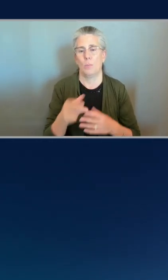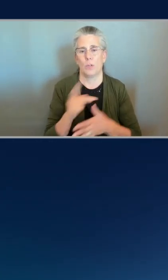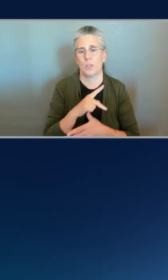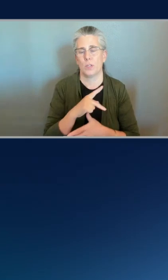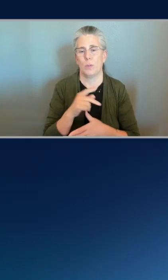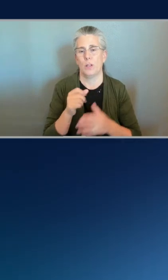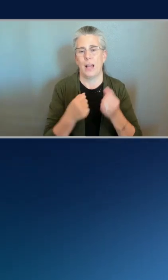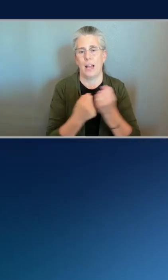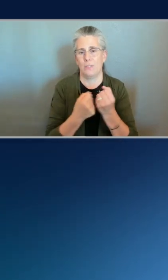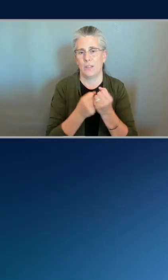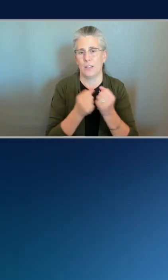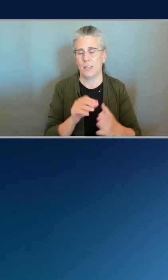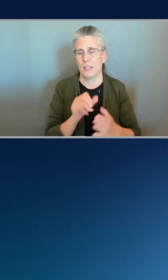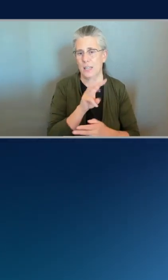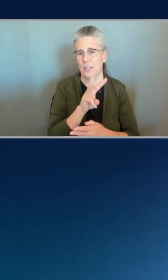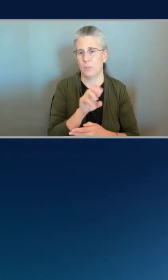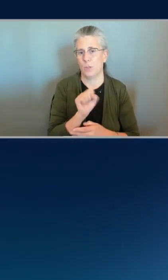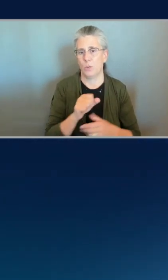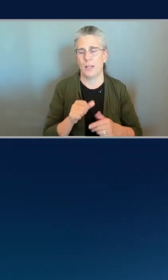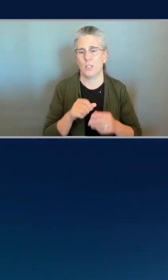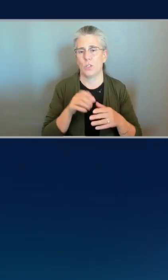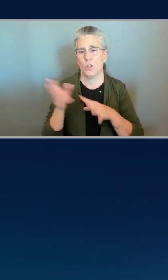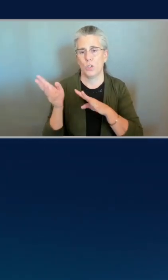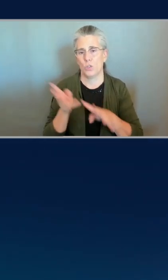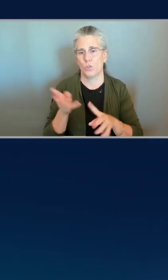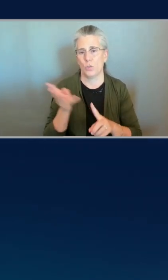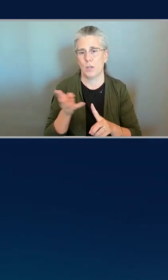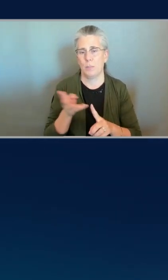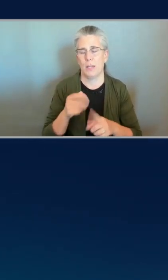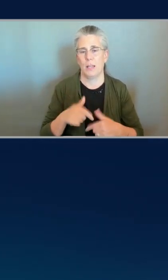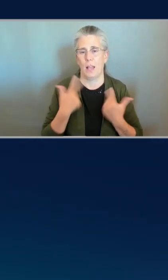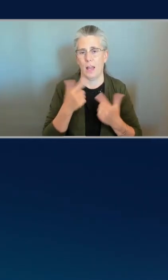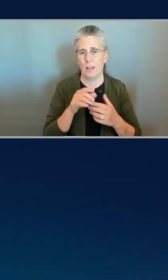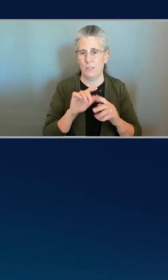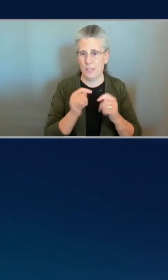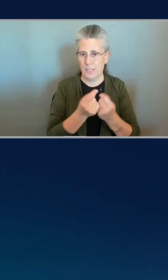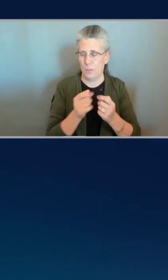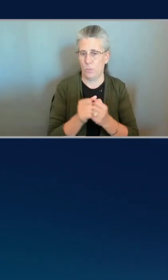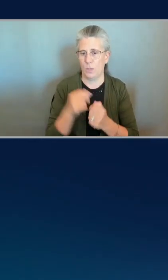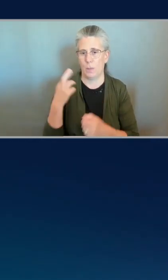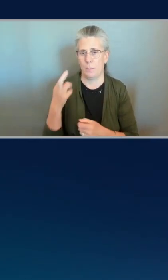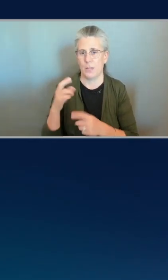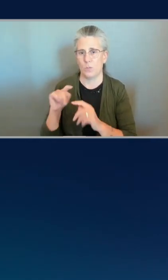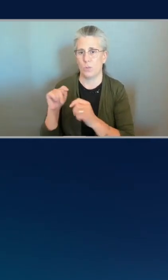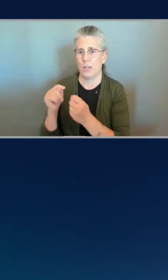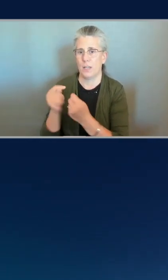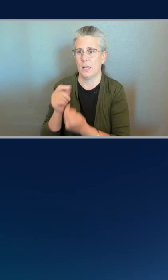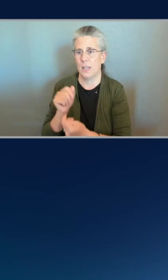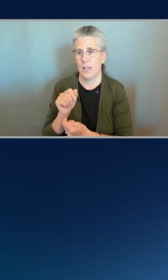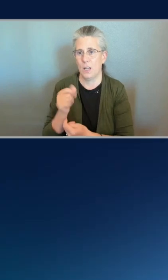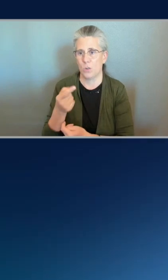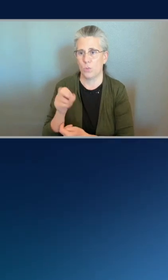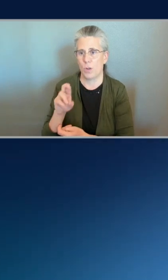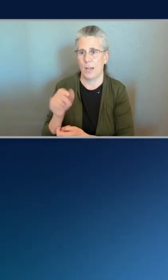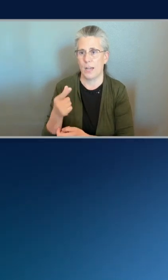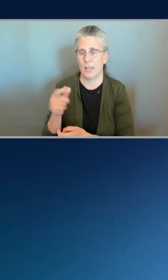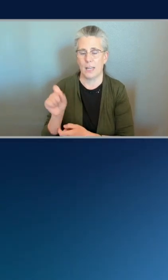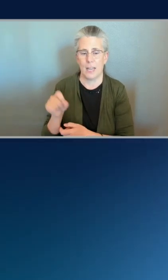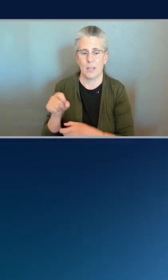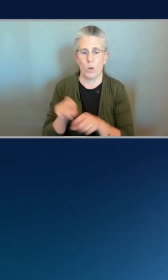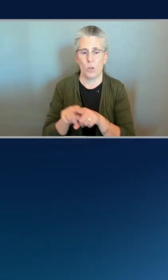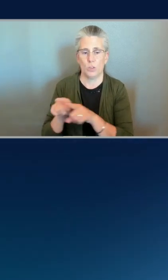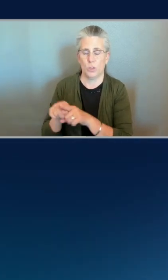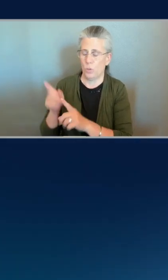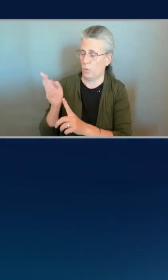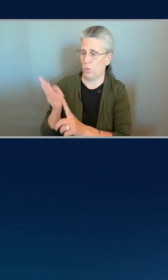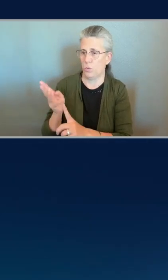the AWS Training Live team, with my good friend Greg, and we do a lot of live streaming on the AWS Training Live team together. That's right. Great to be back with you here